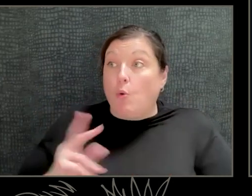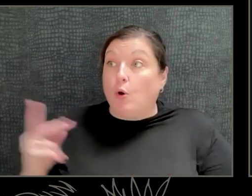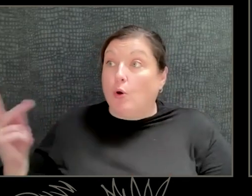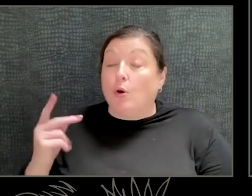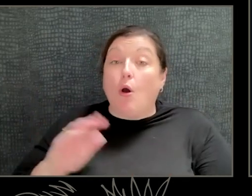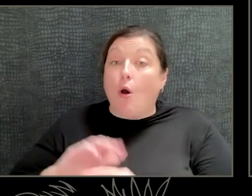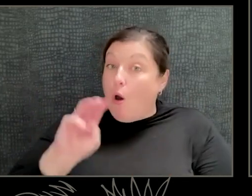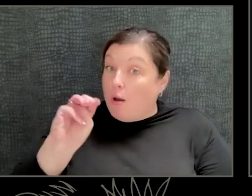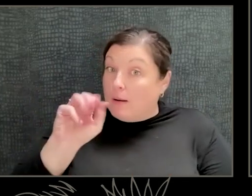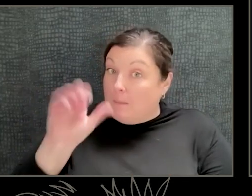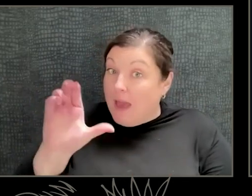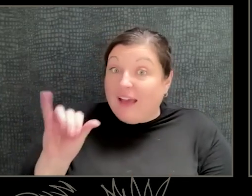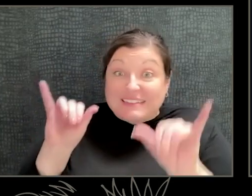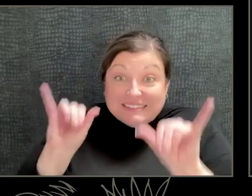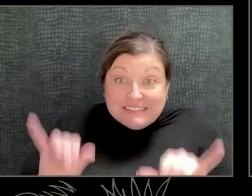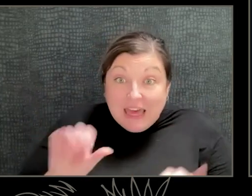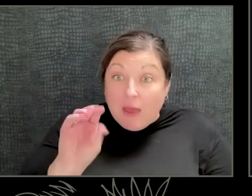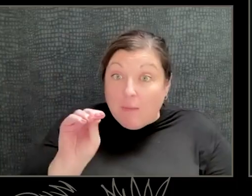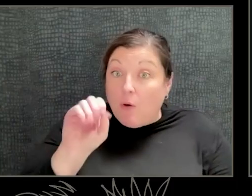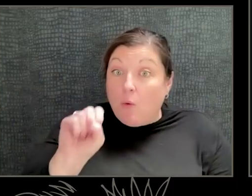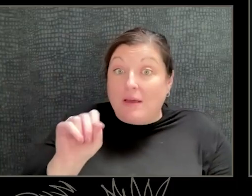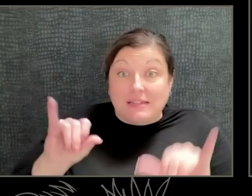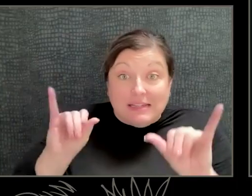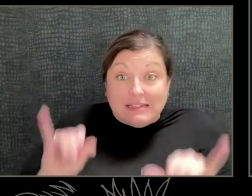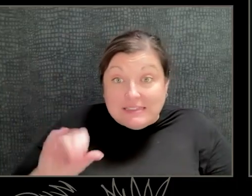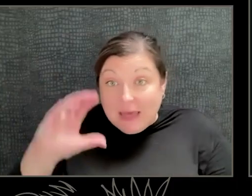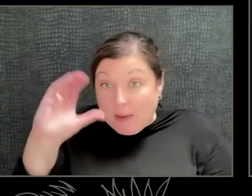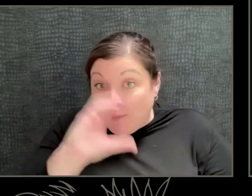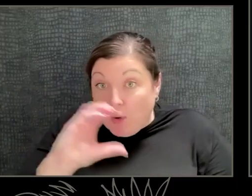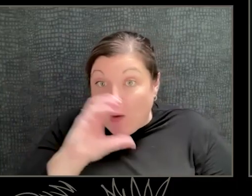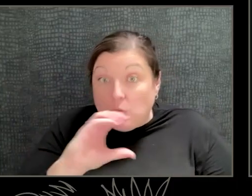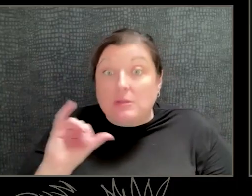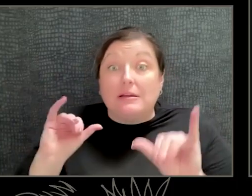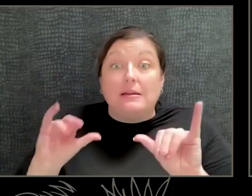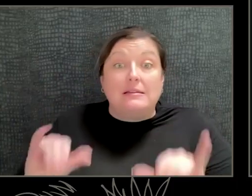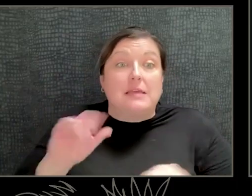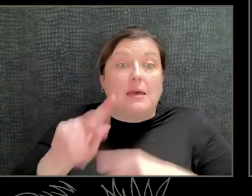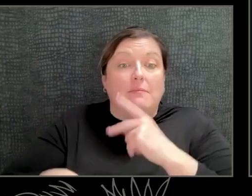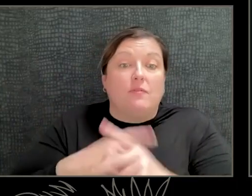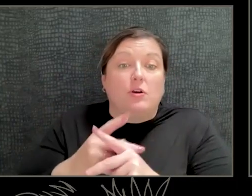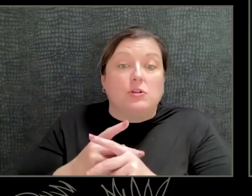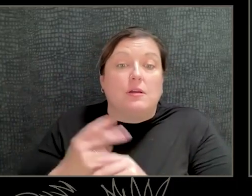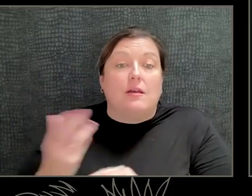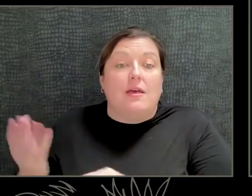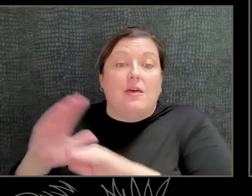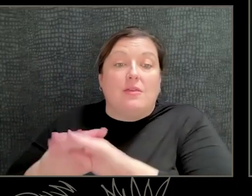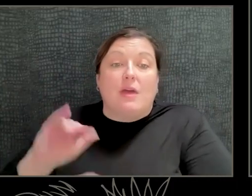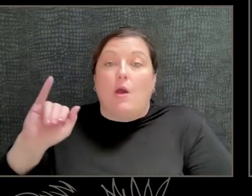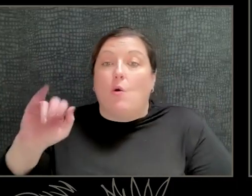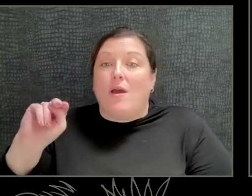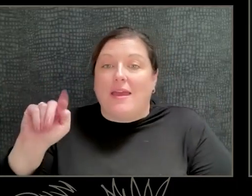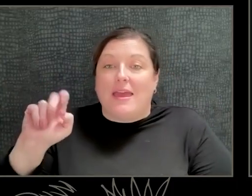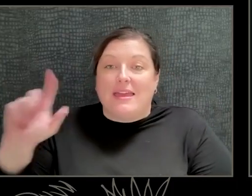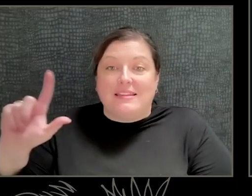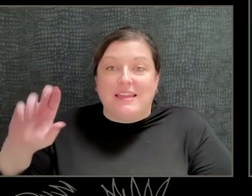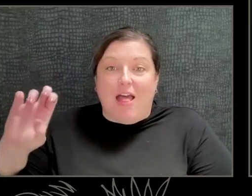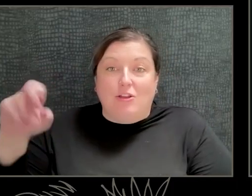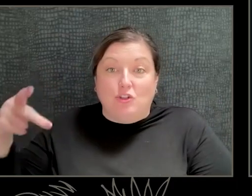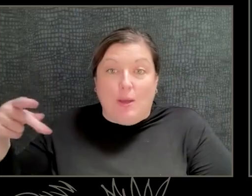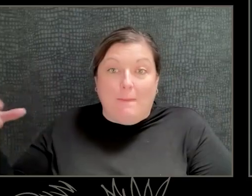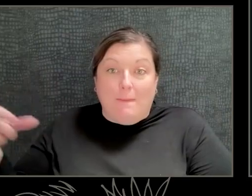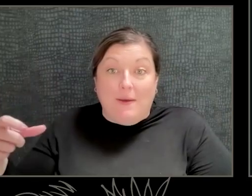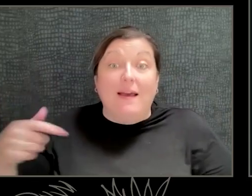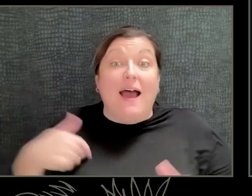with the same OS, same browser version, but they were on an Intel chip and I was on an Apple chip, and that caused rendering